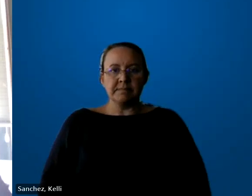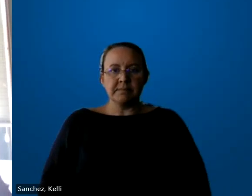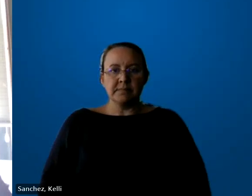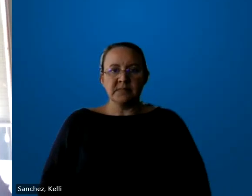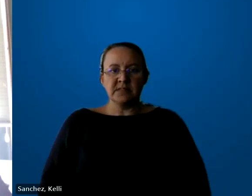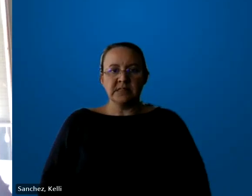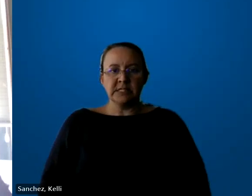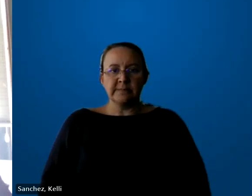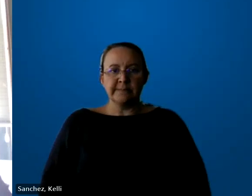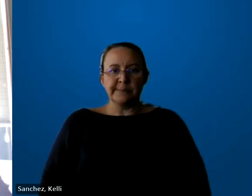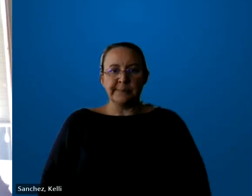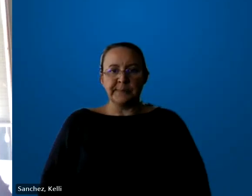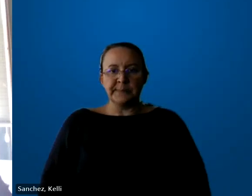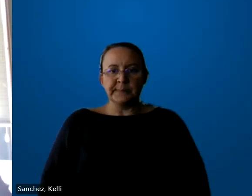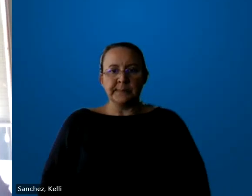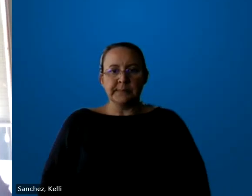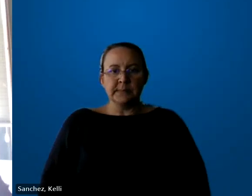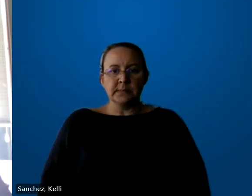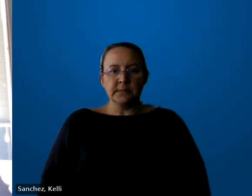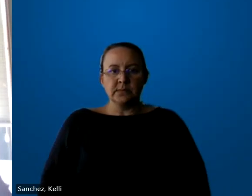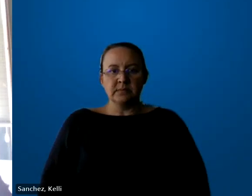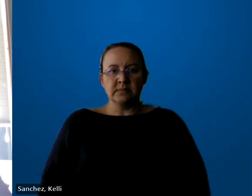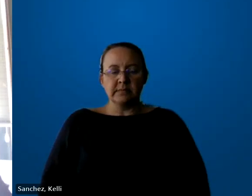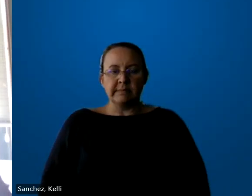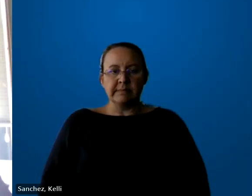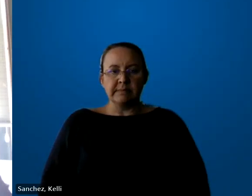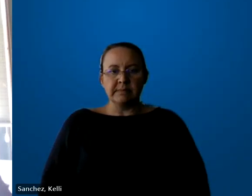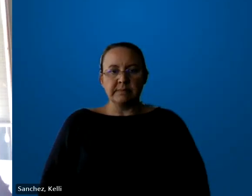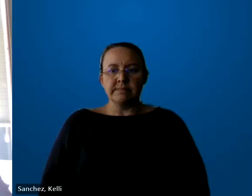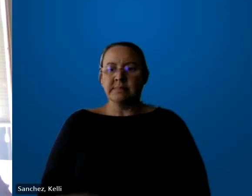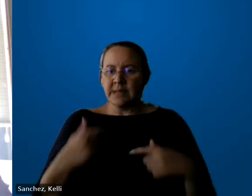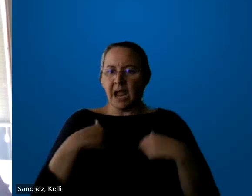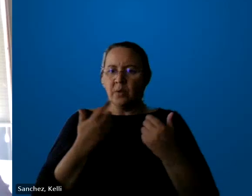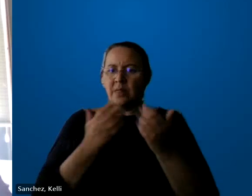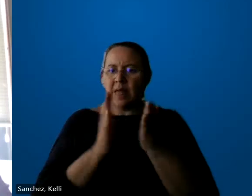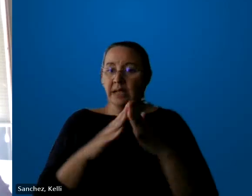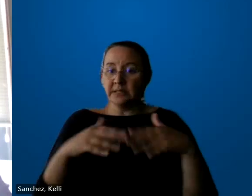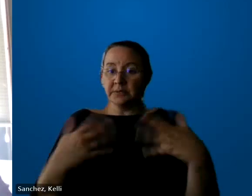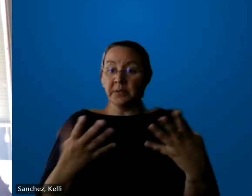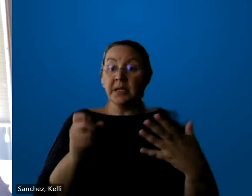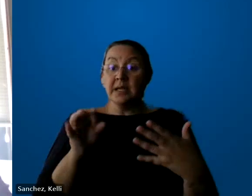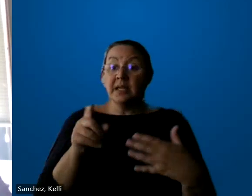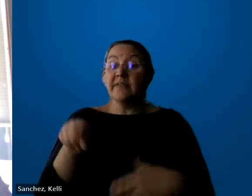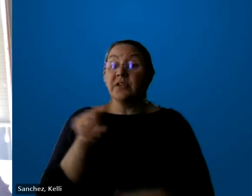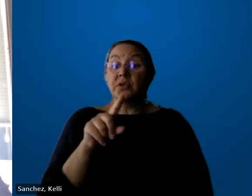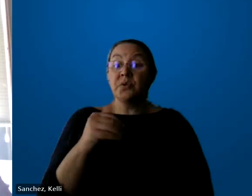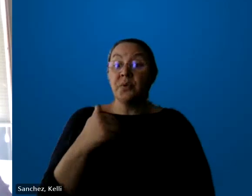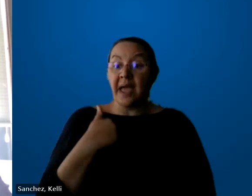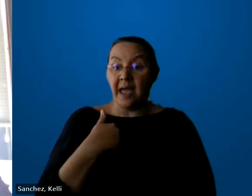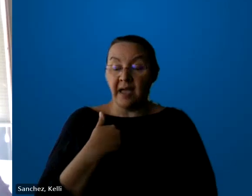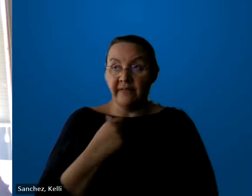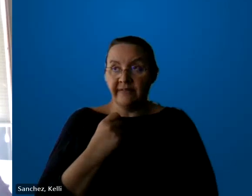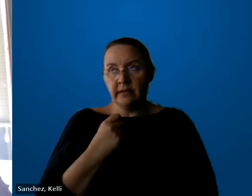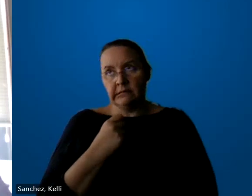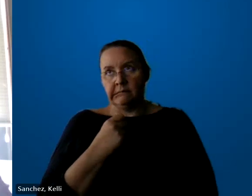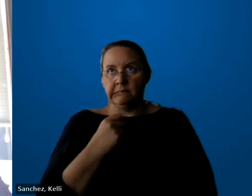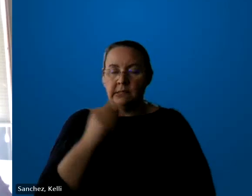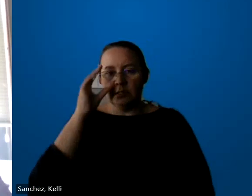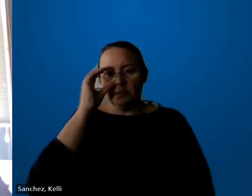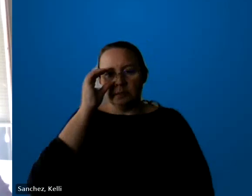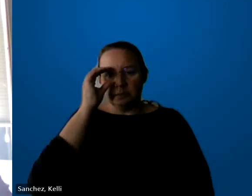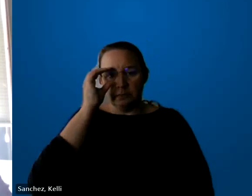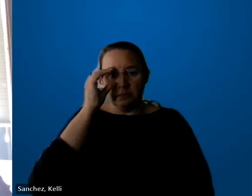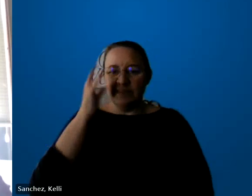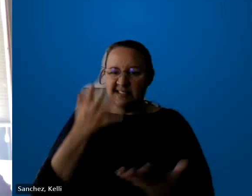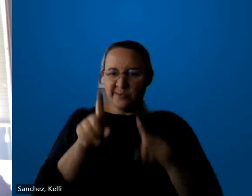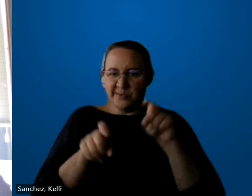Okay. So I'm gonna ask if you have, I think that's all the questions that we have for